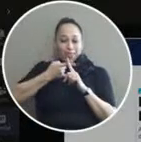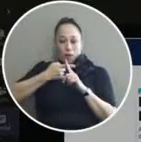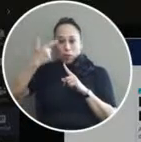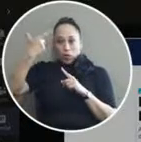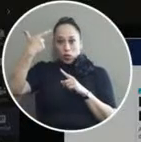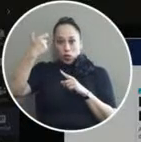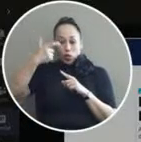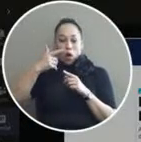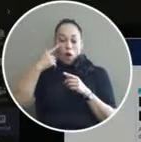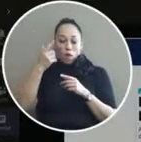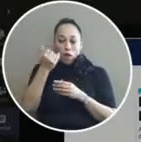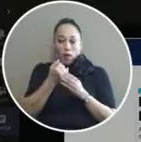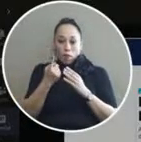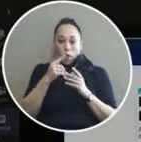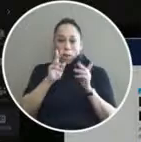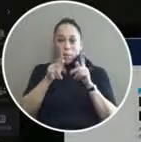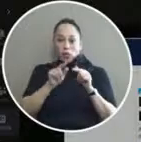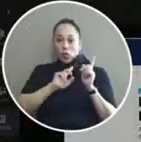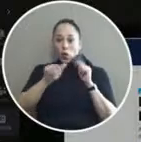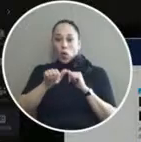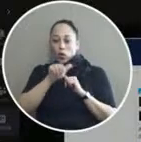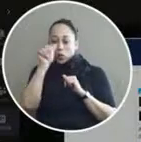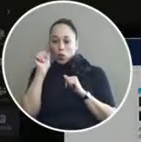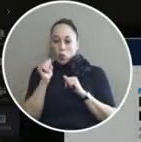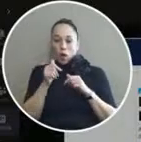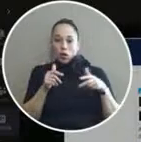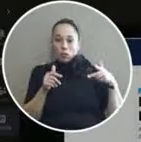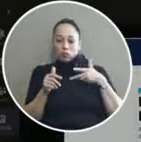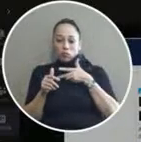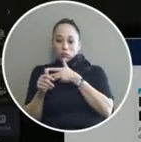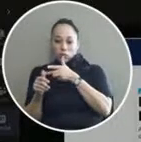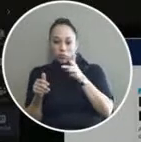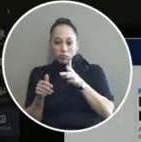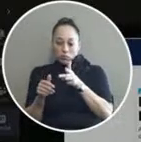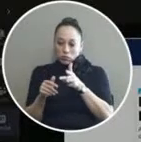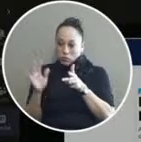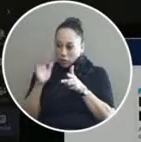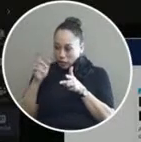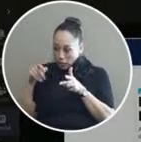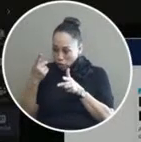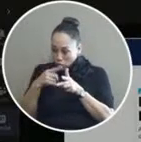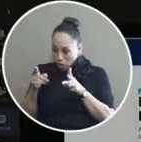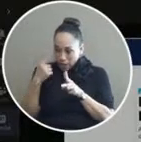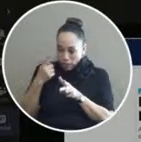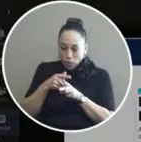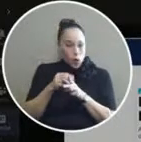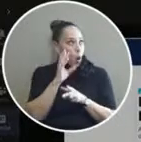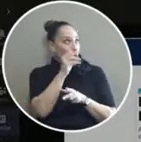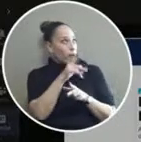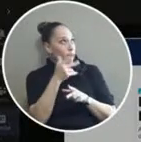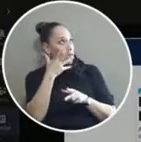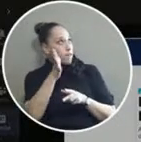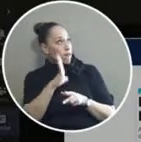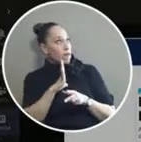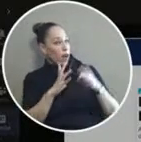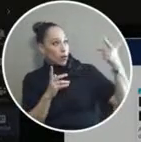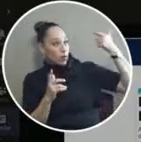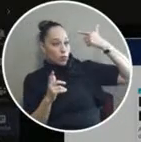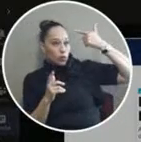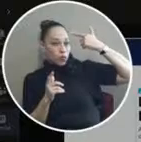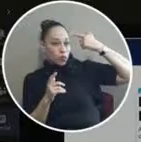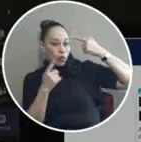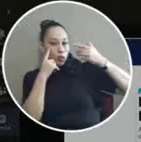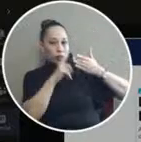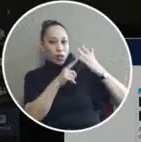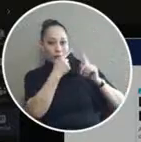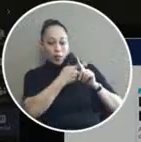passenger, every pedestrian crossing into Juarez. They are being stopped and they are being checked their temperatures as they go into Juarez after aduana inspection. And so